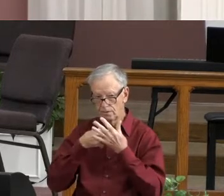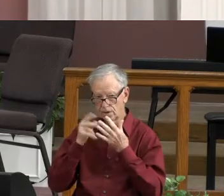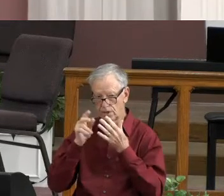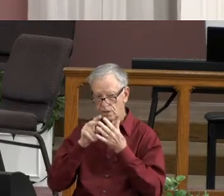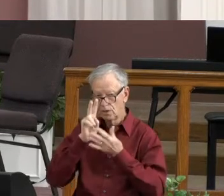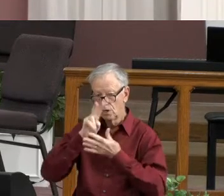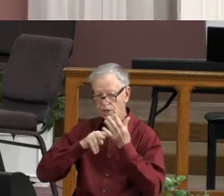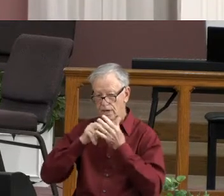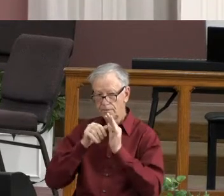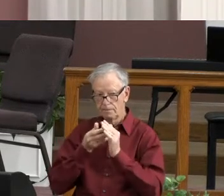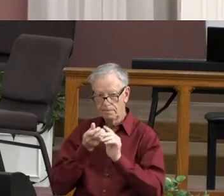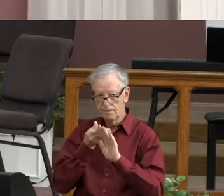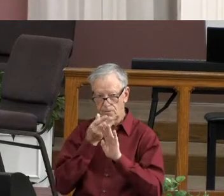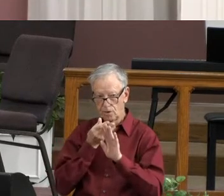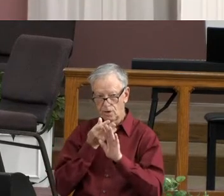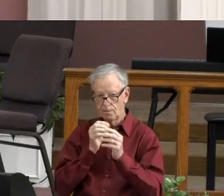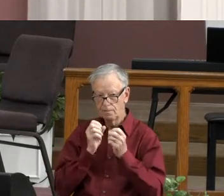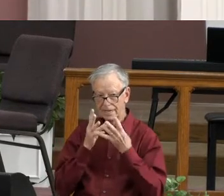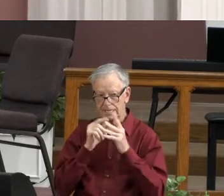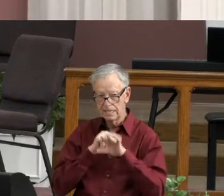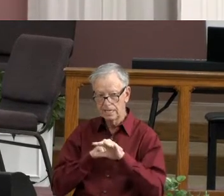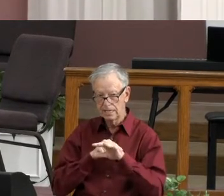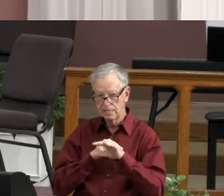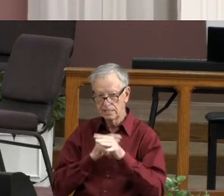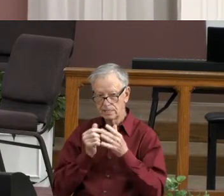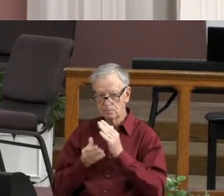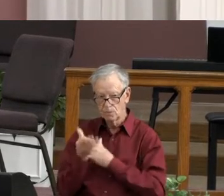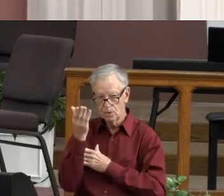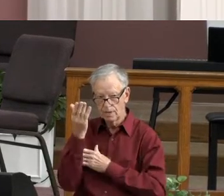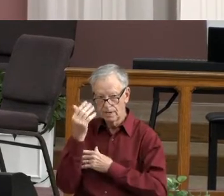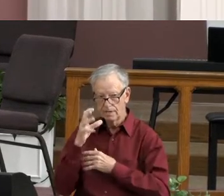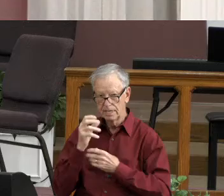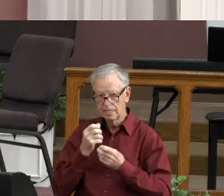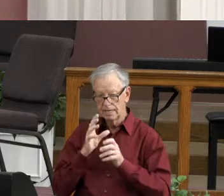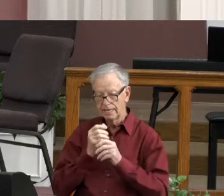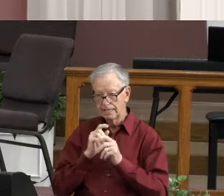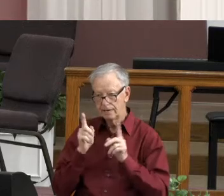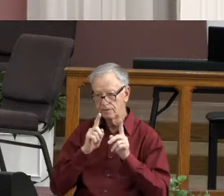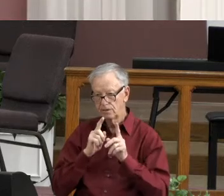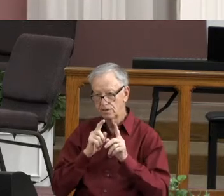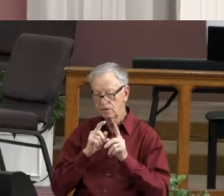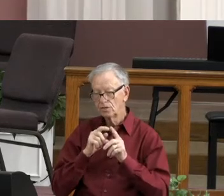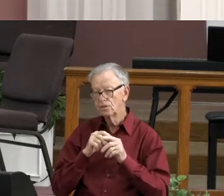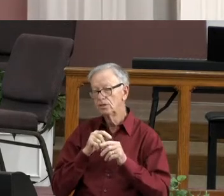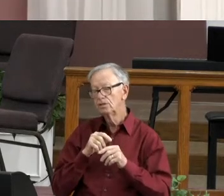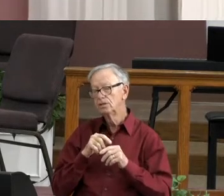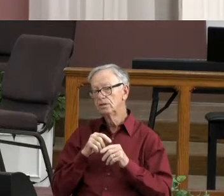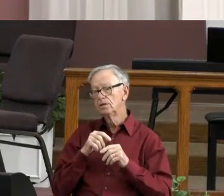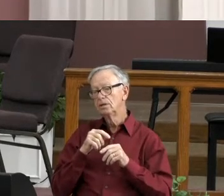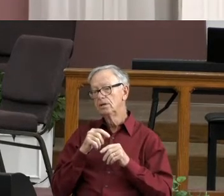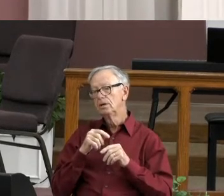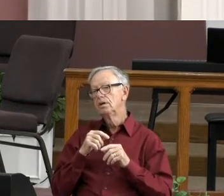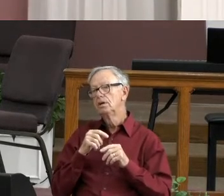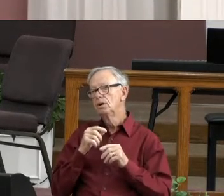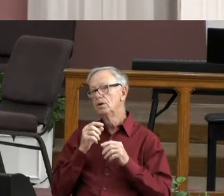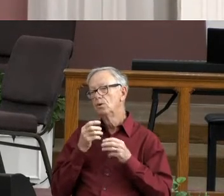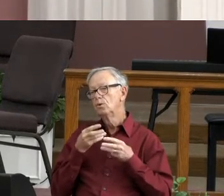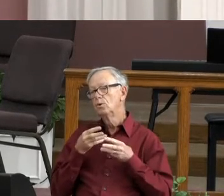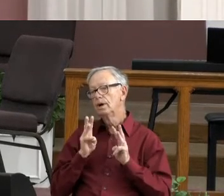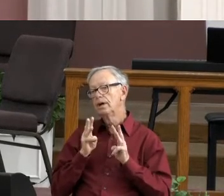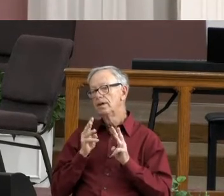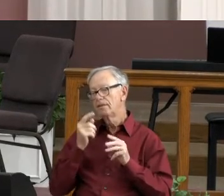at before many times, but this morning I want to take a little different approach. Genesis chapter 11, we begin with verse 1.